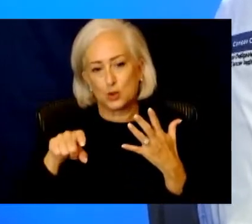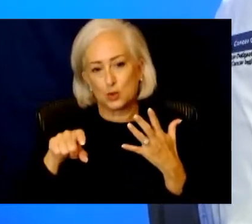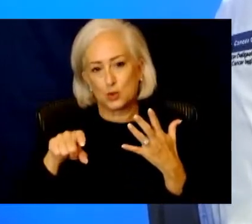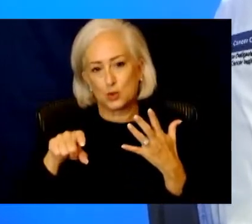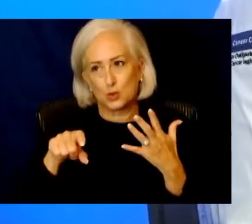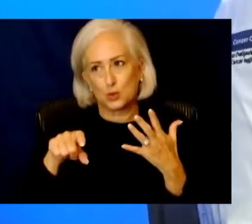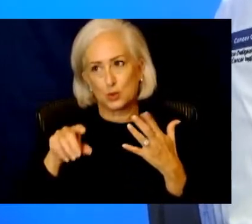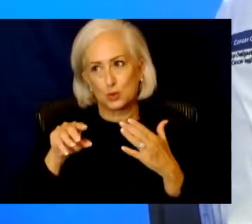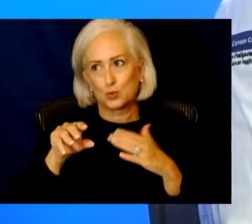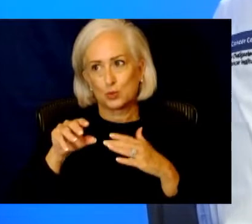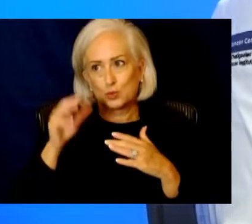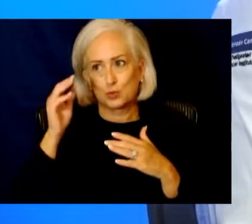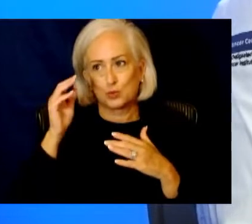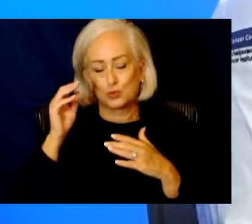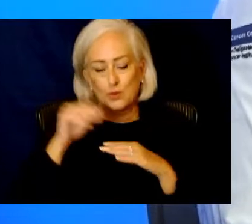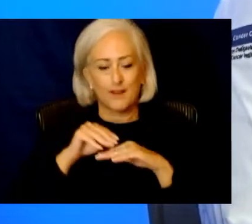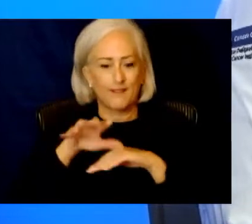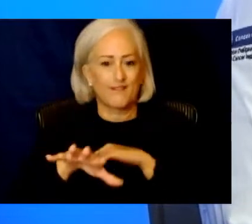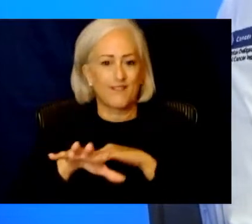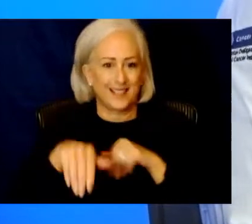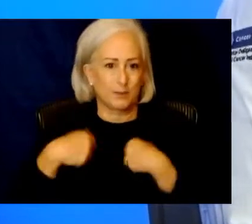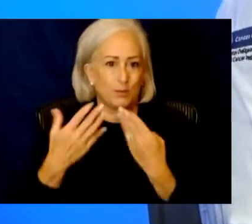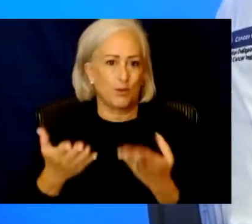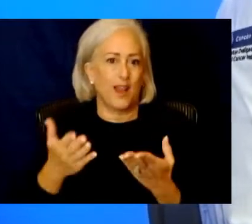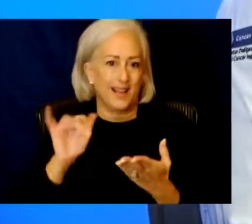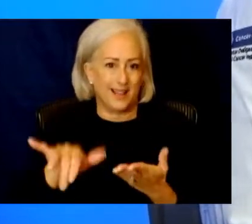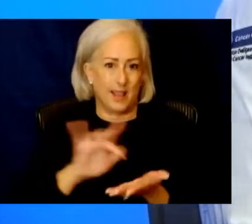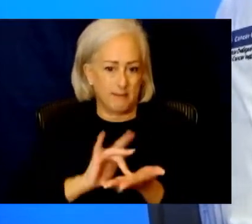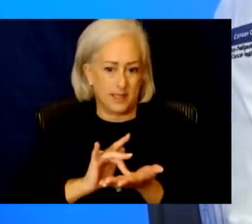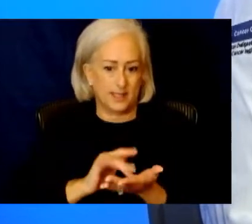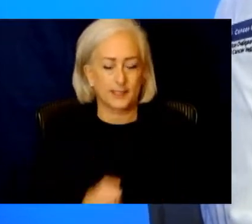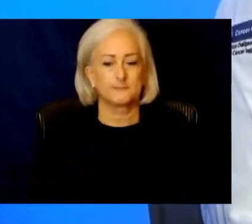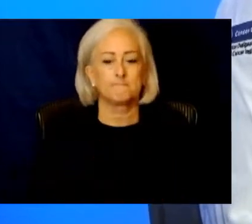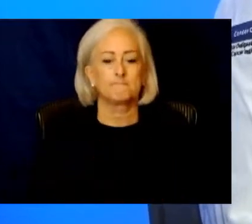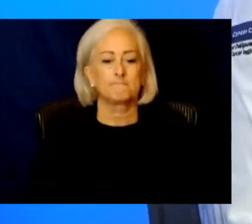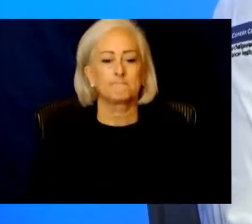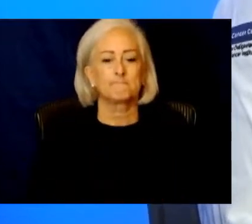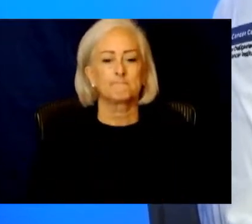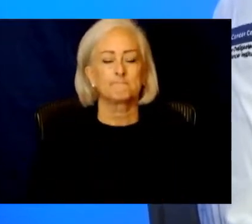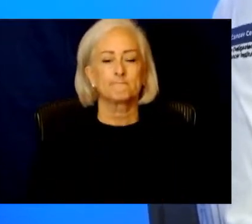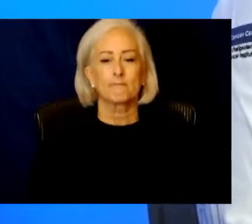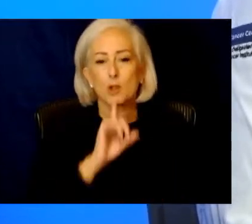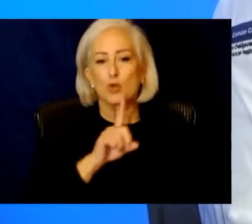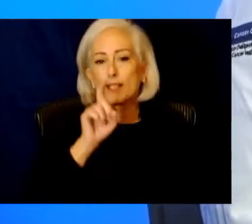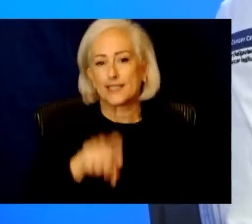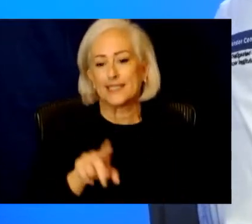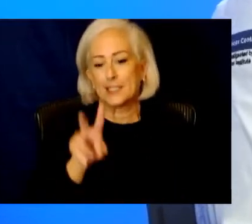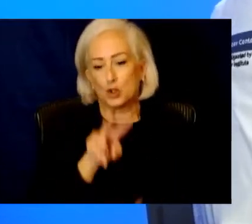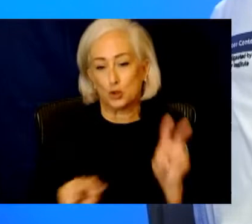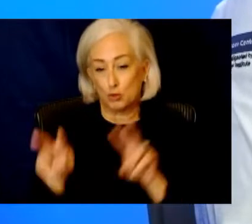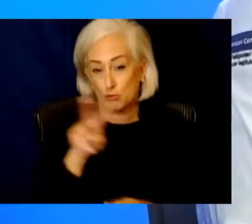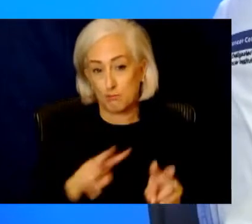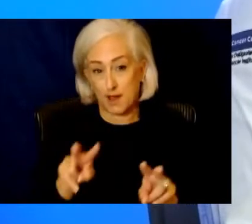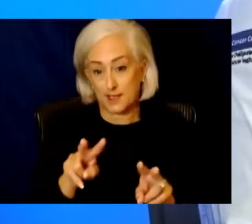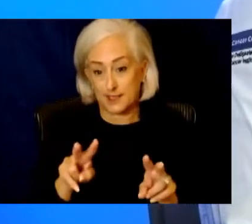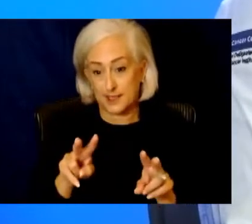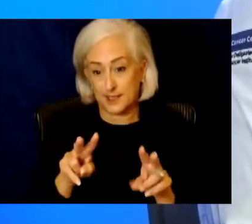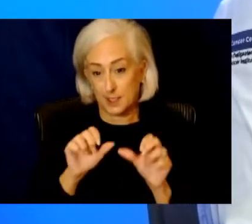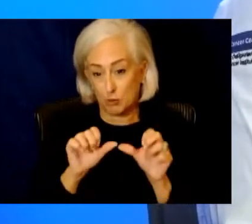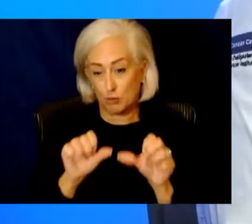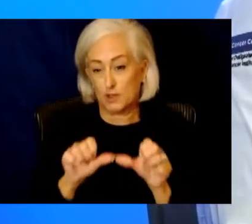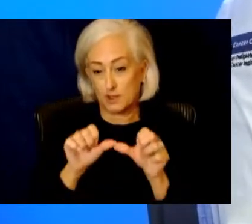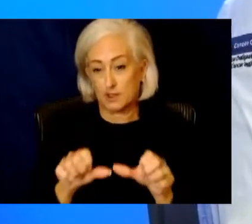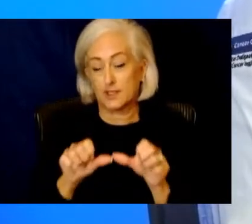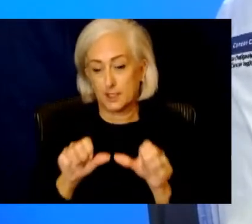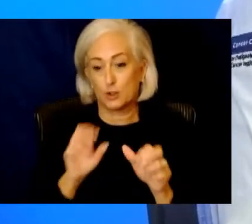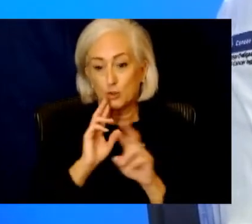affect our ability to give the medicine, and I think we really need to monitor the durability of these responses